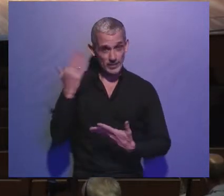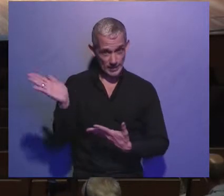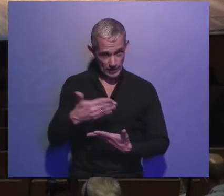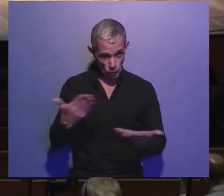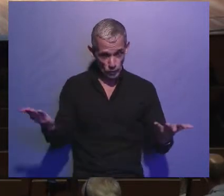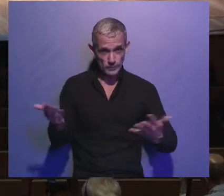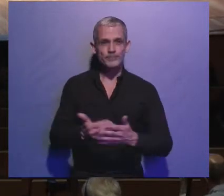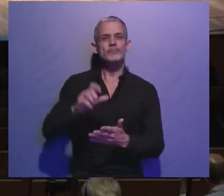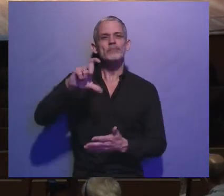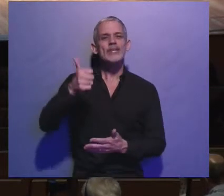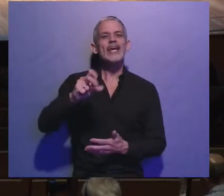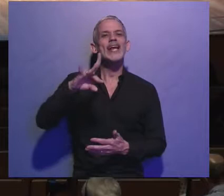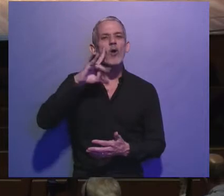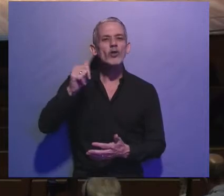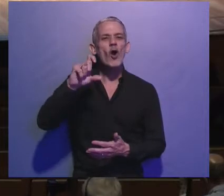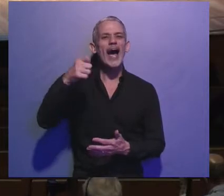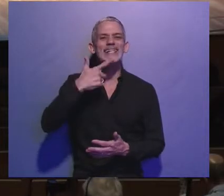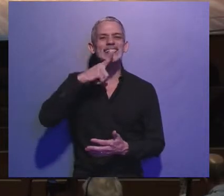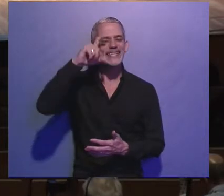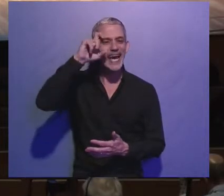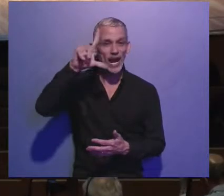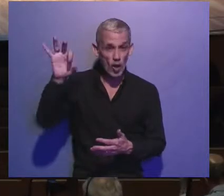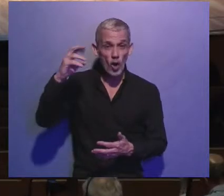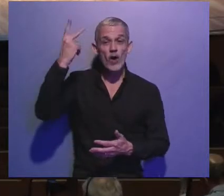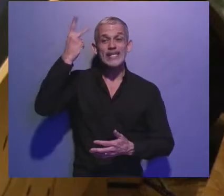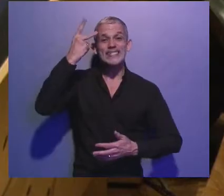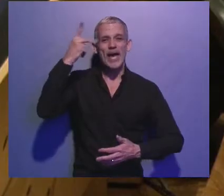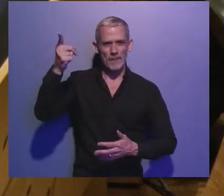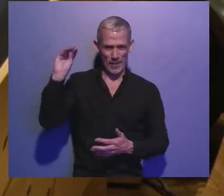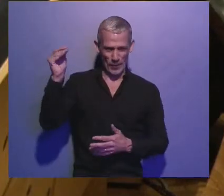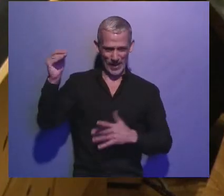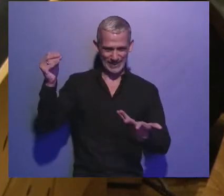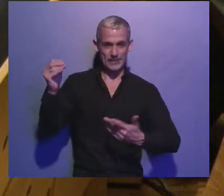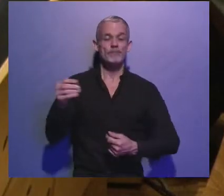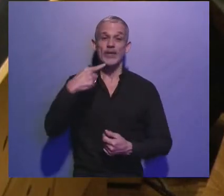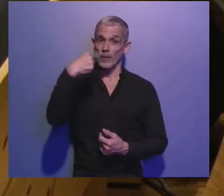Good afternoon. I'm Claudio Castelo from Sao Paulo, Brazil.